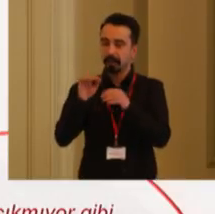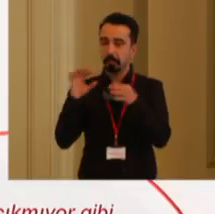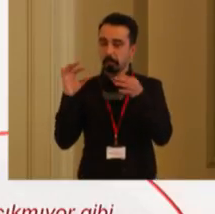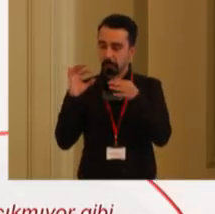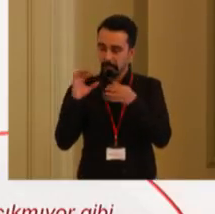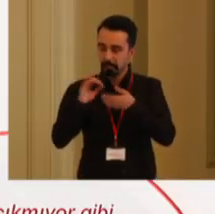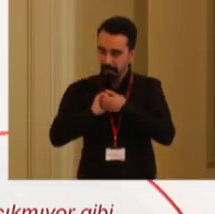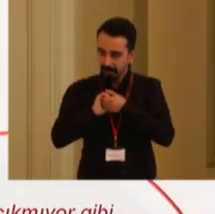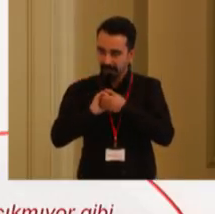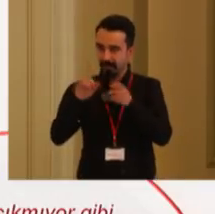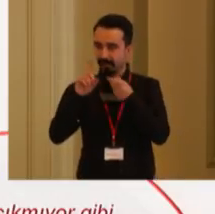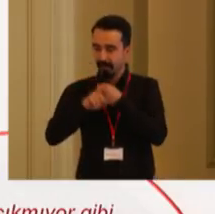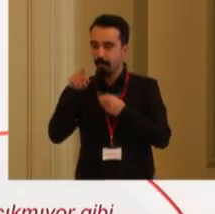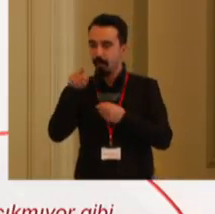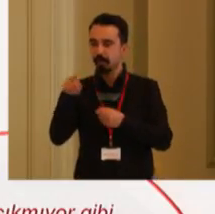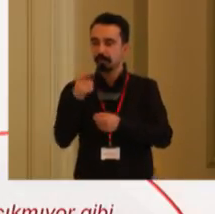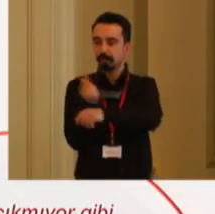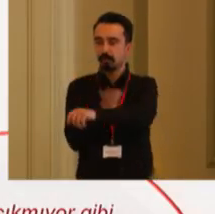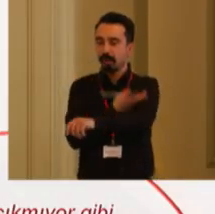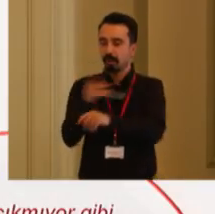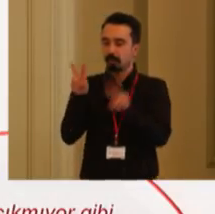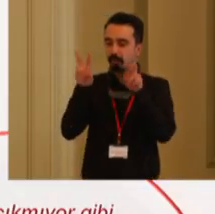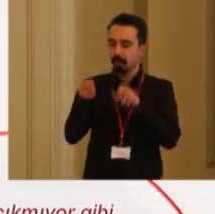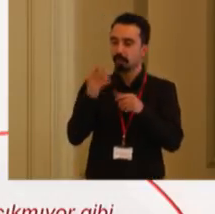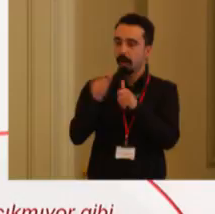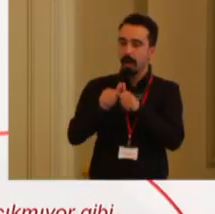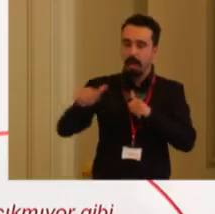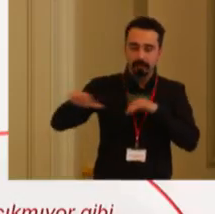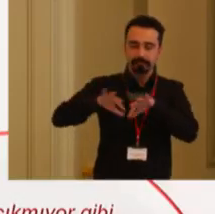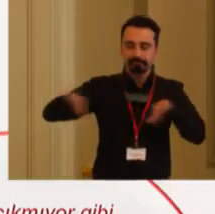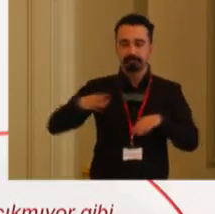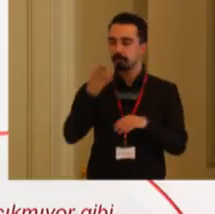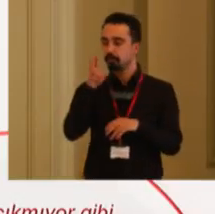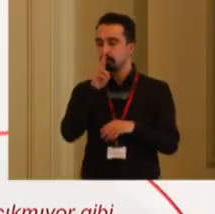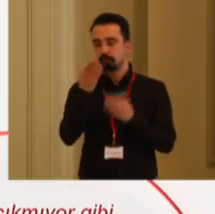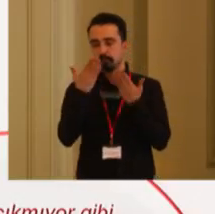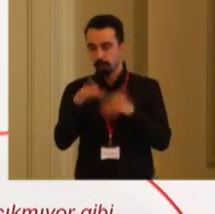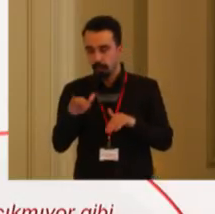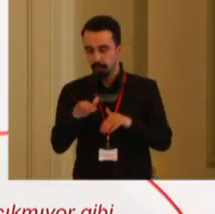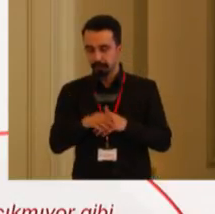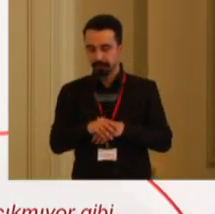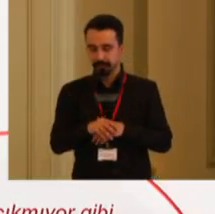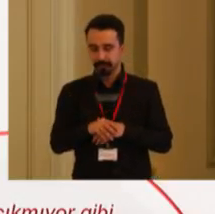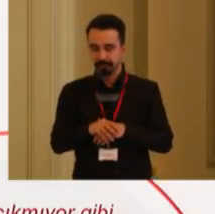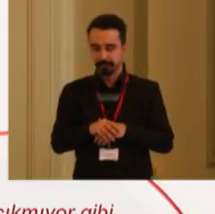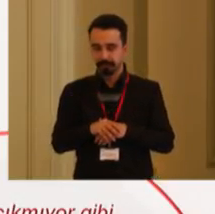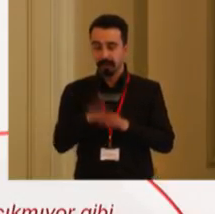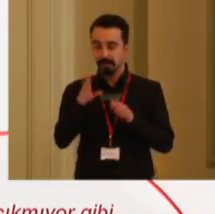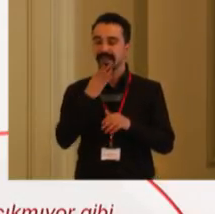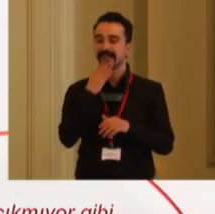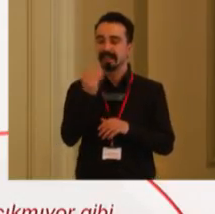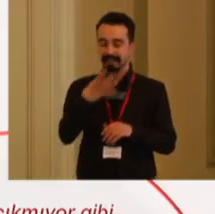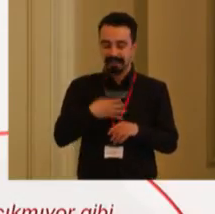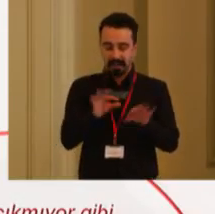family and they're dependable. In other words, emotionally speaking, do they want detachment? No, that's not the